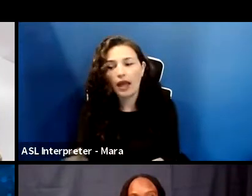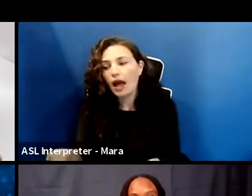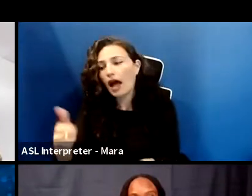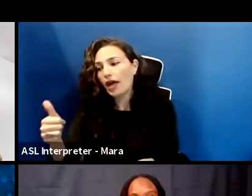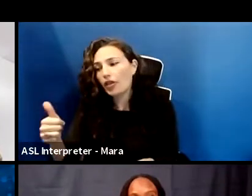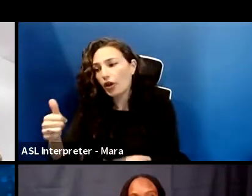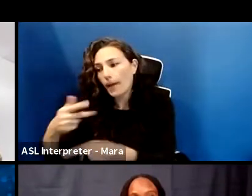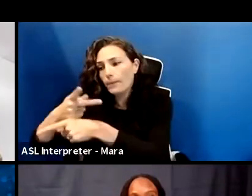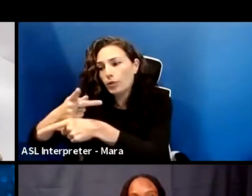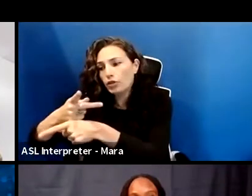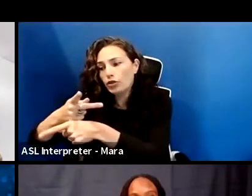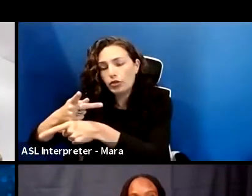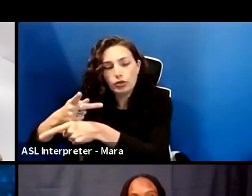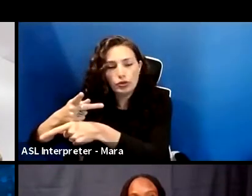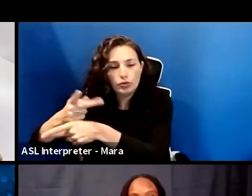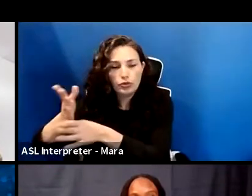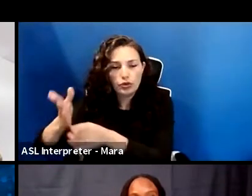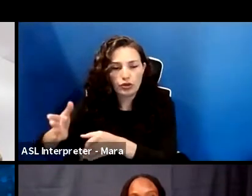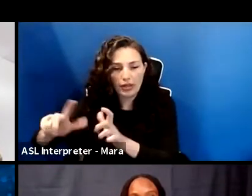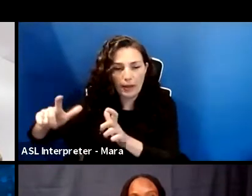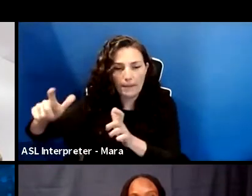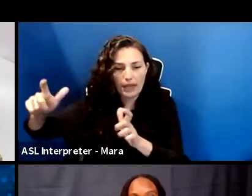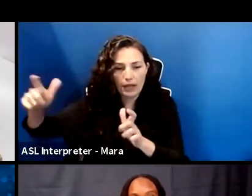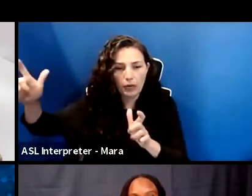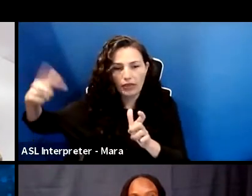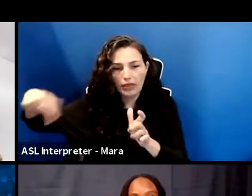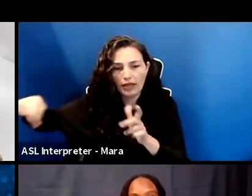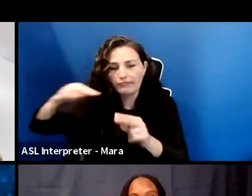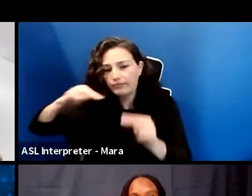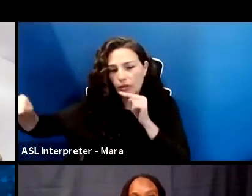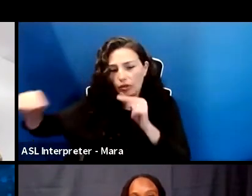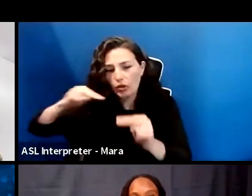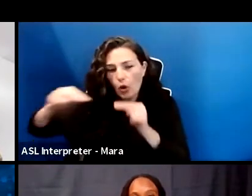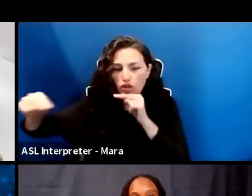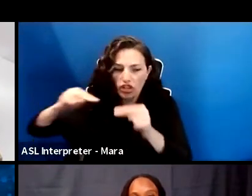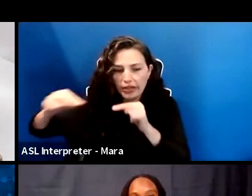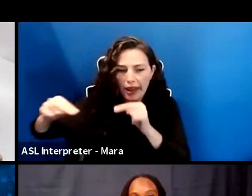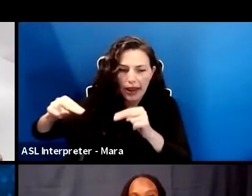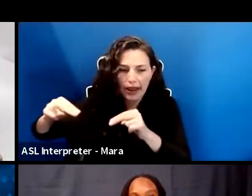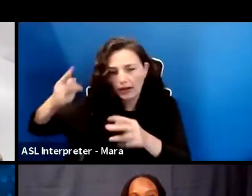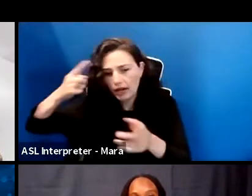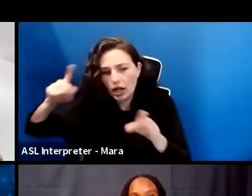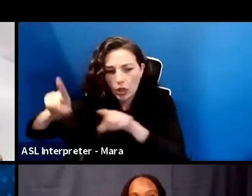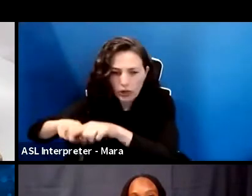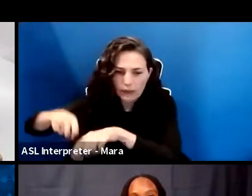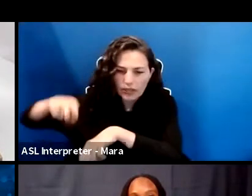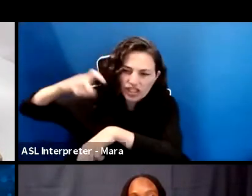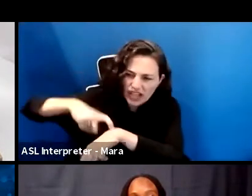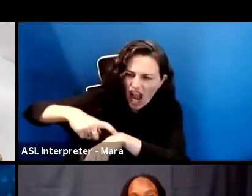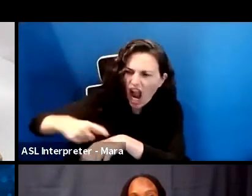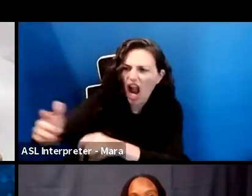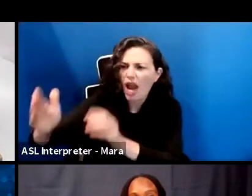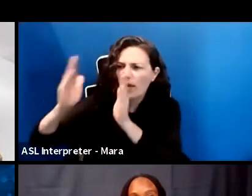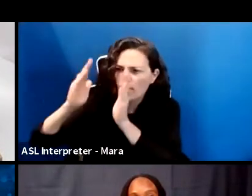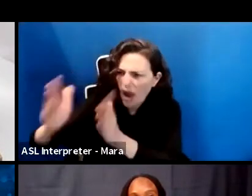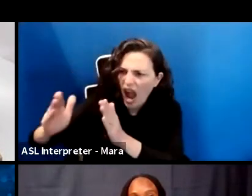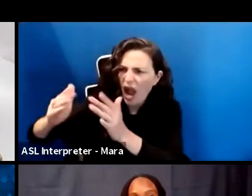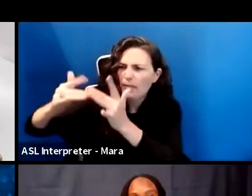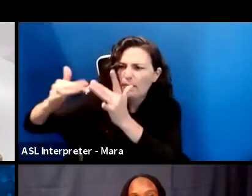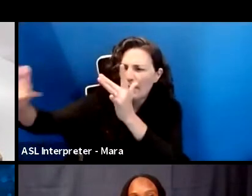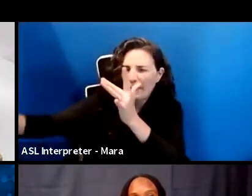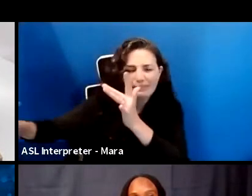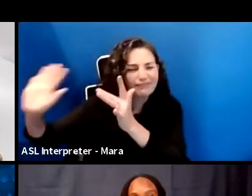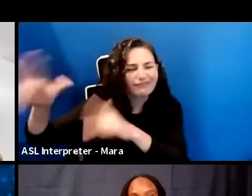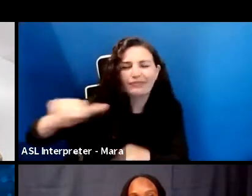agreements with us. Those are term agreements that apply for a period of time over multiple productions. But don't worry so much about that. Just know